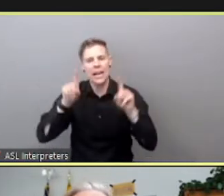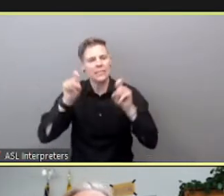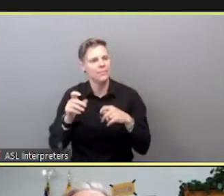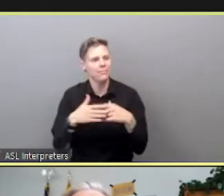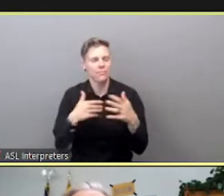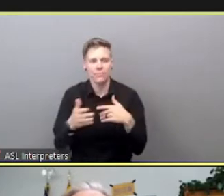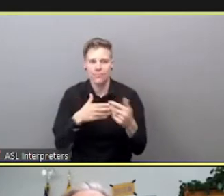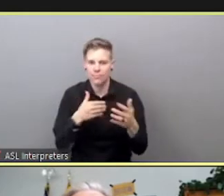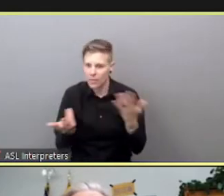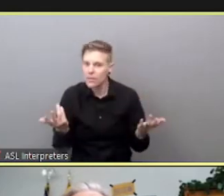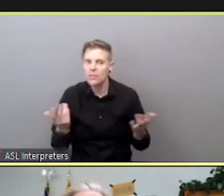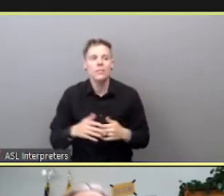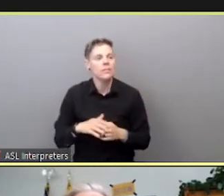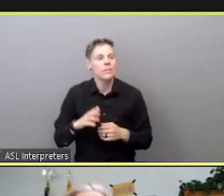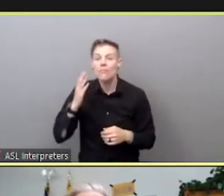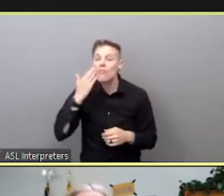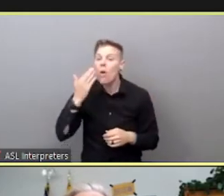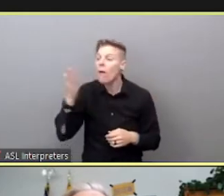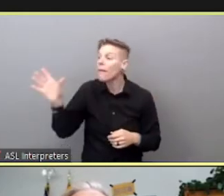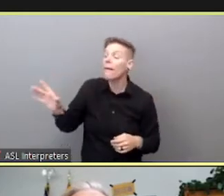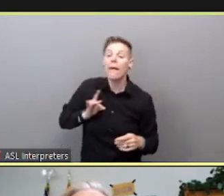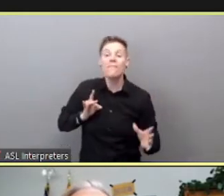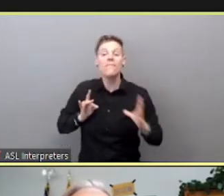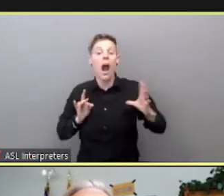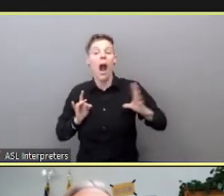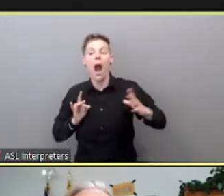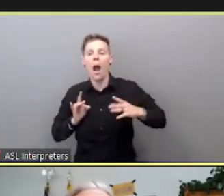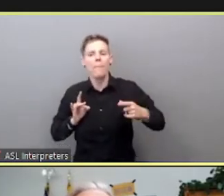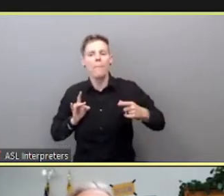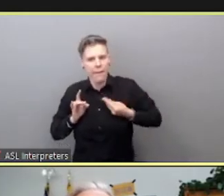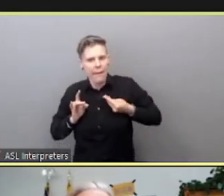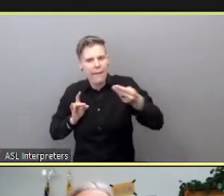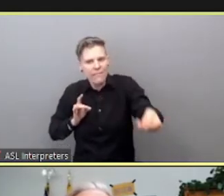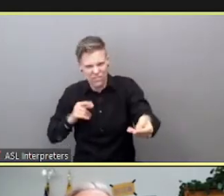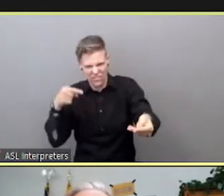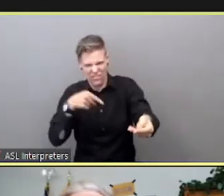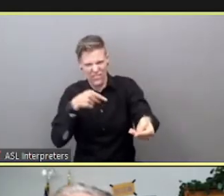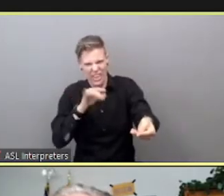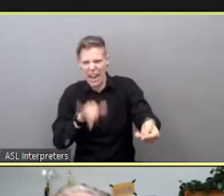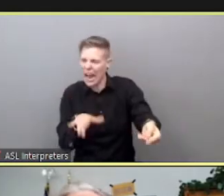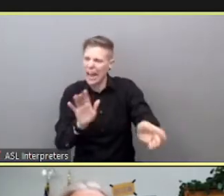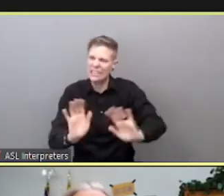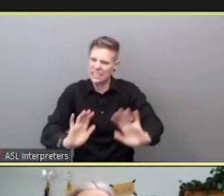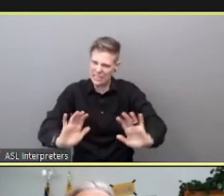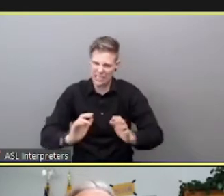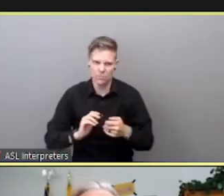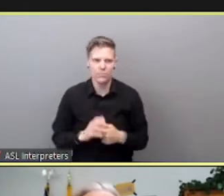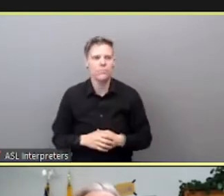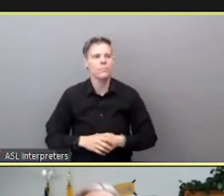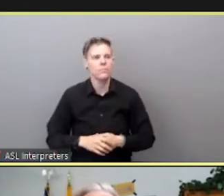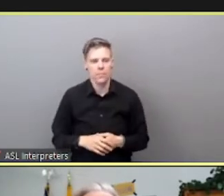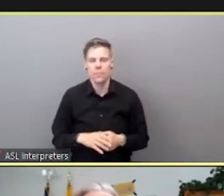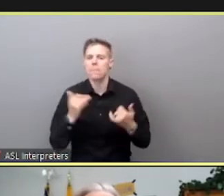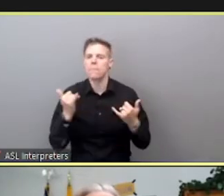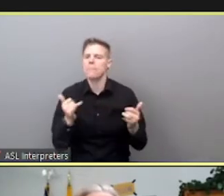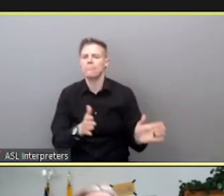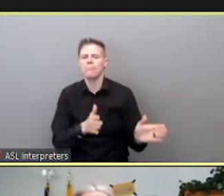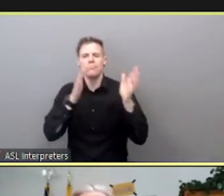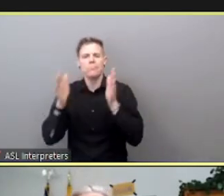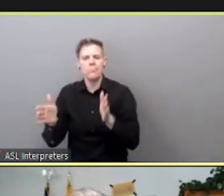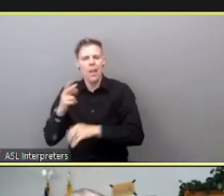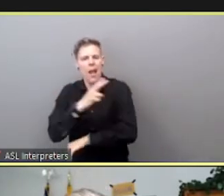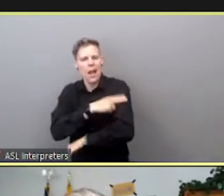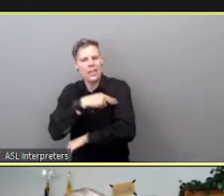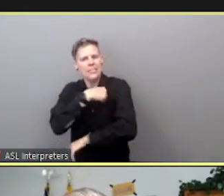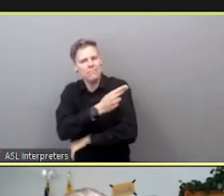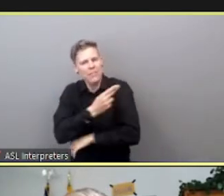yourself. Next slide, please. On the hospital front, things also not very positive. We